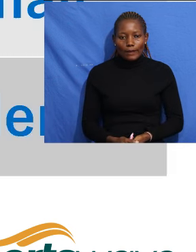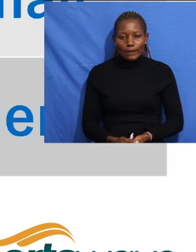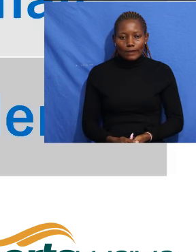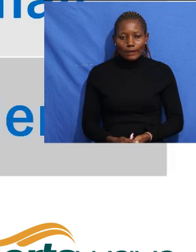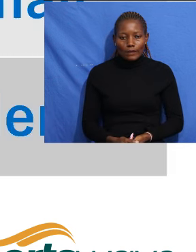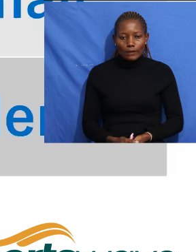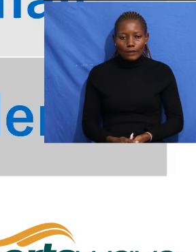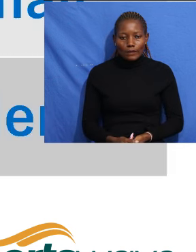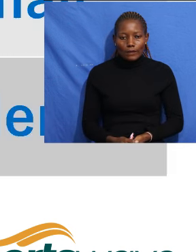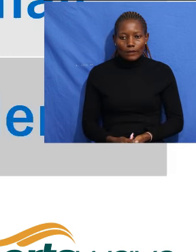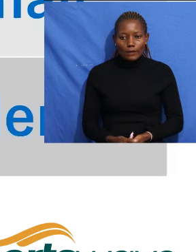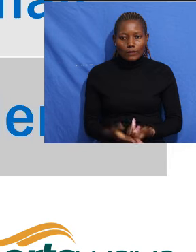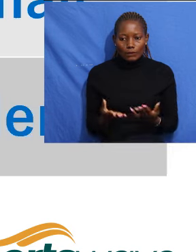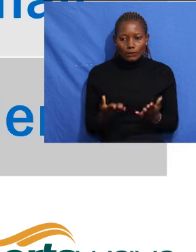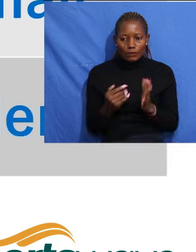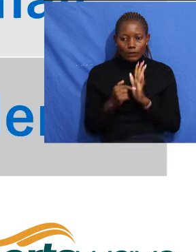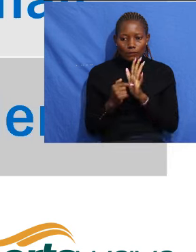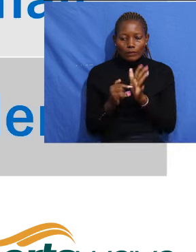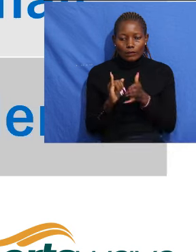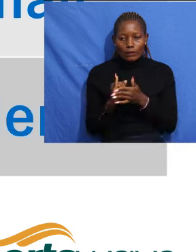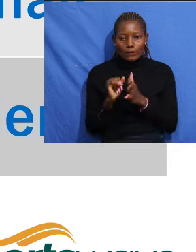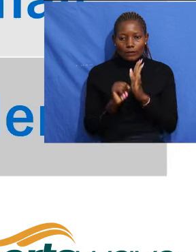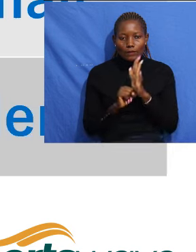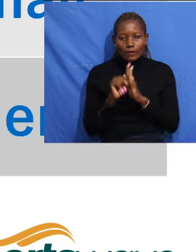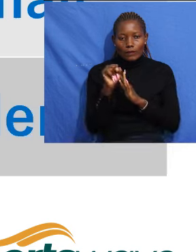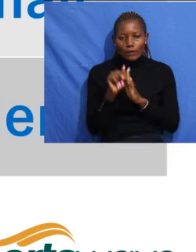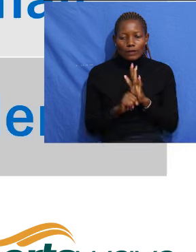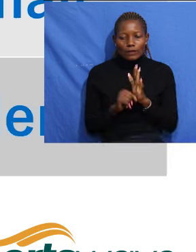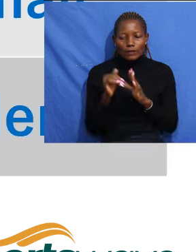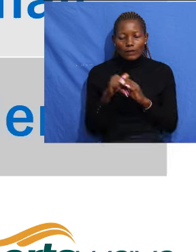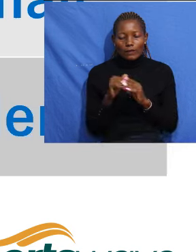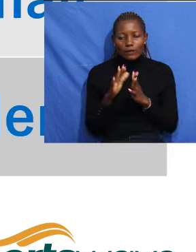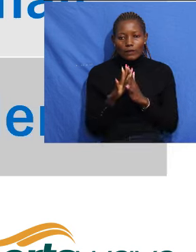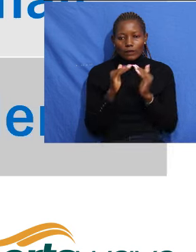This study shows that the subjective recovery level